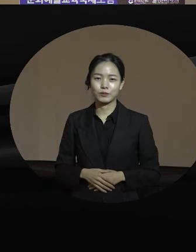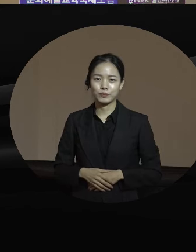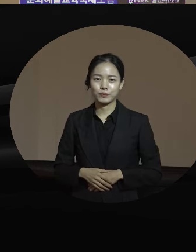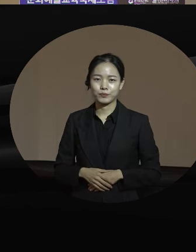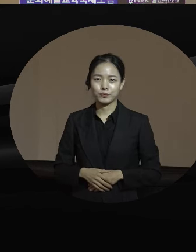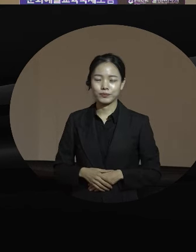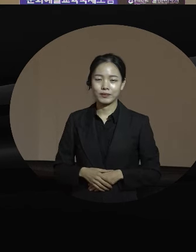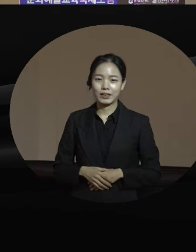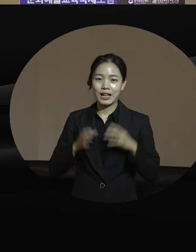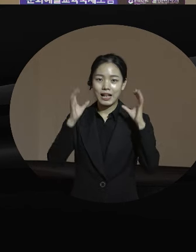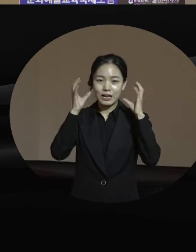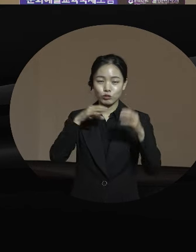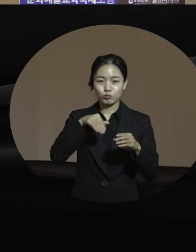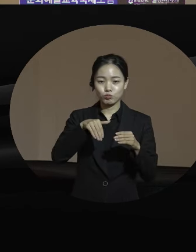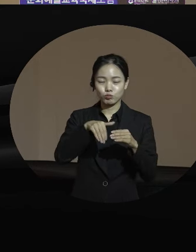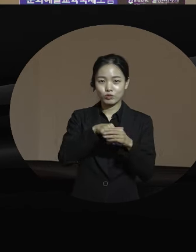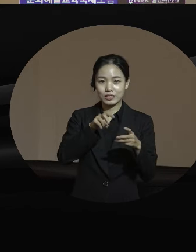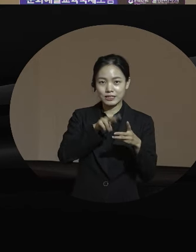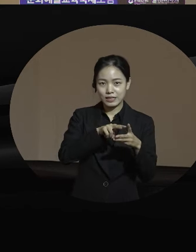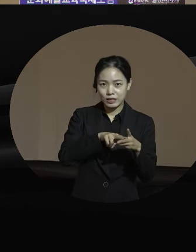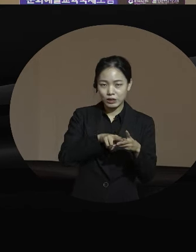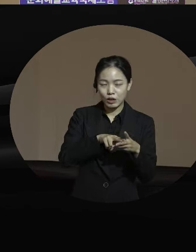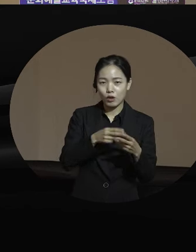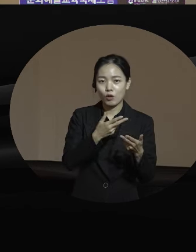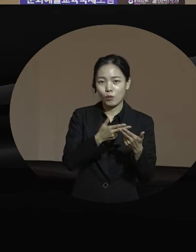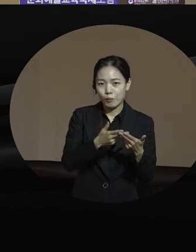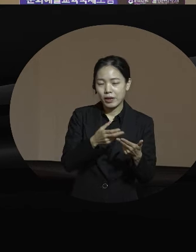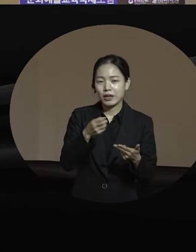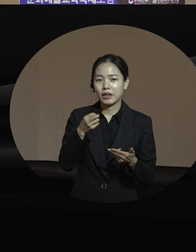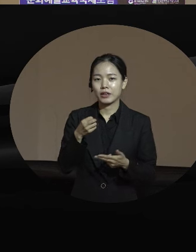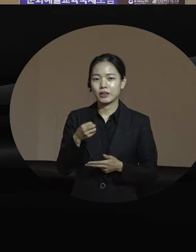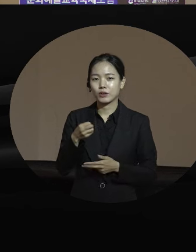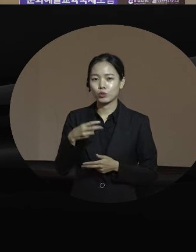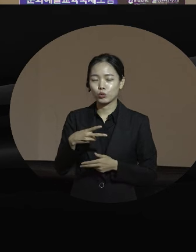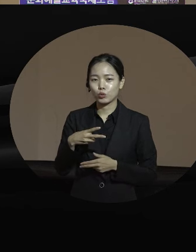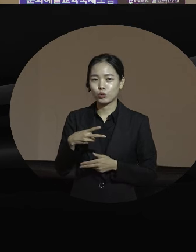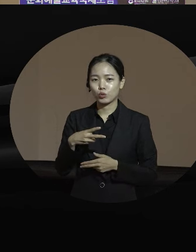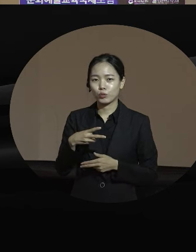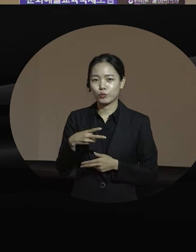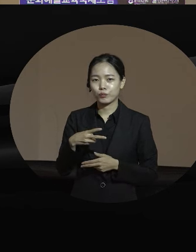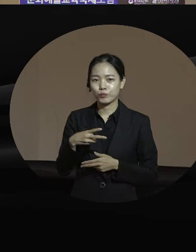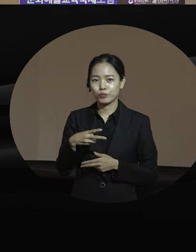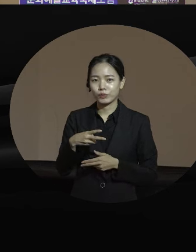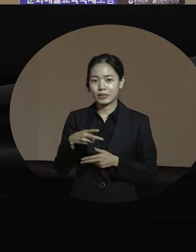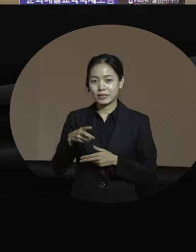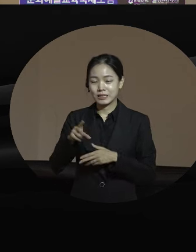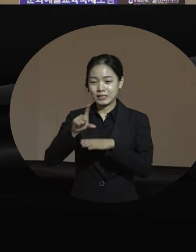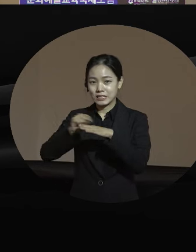are involved in supporting municipalities in drafting and implementing cultural education plans.